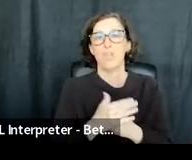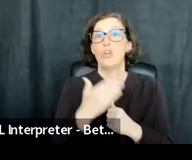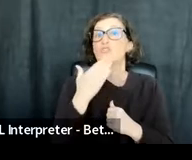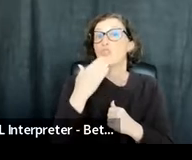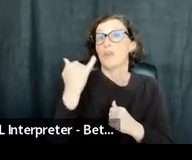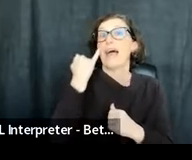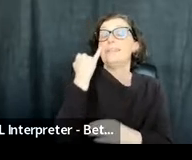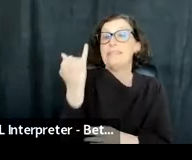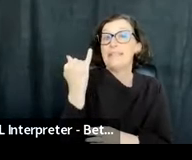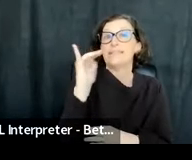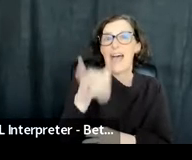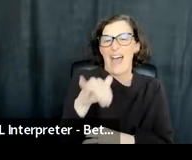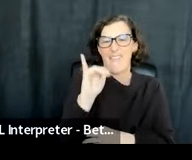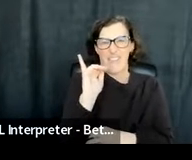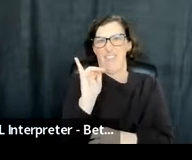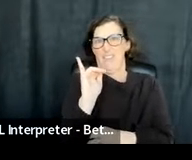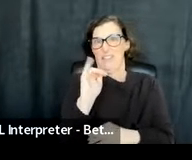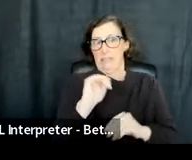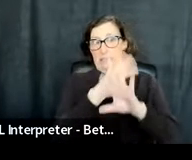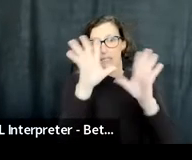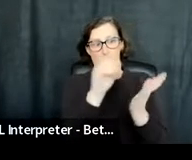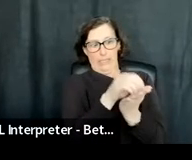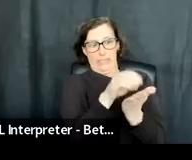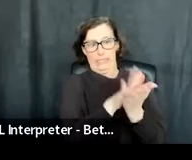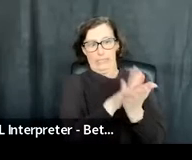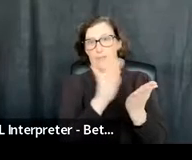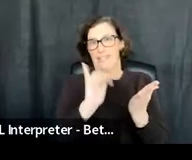that clearly and thoroughly documented.